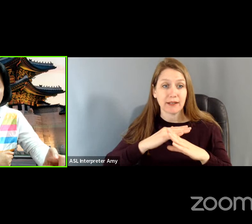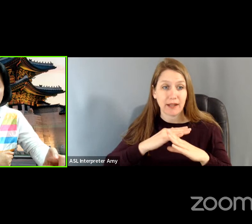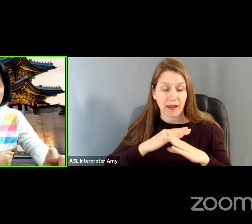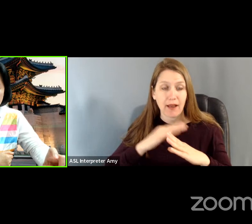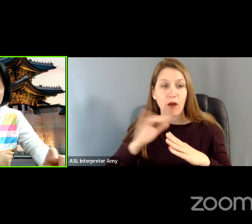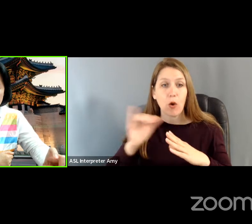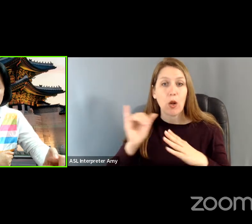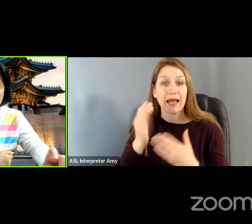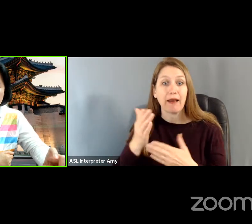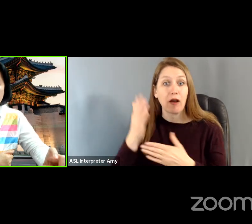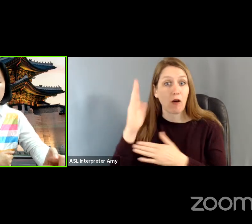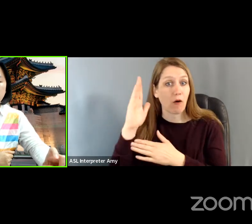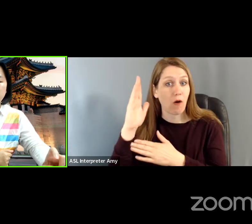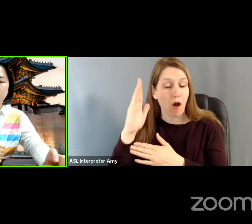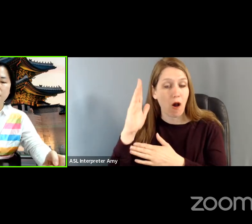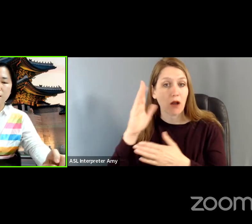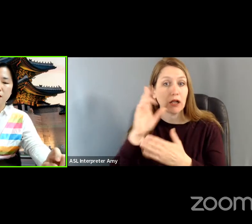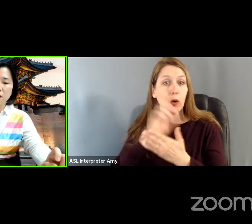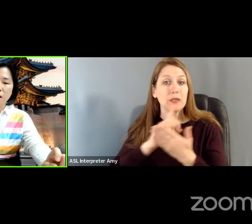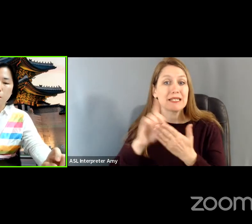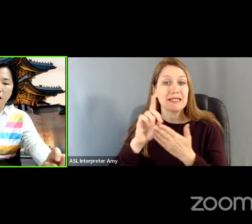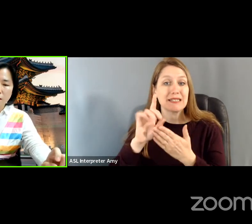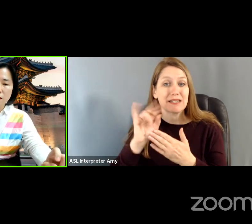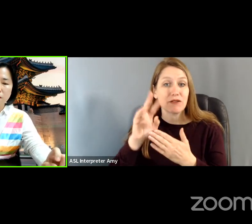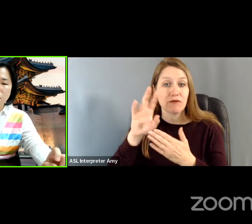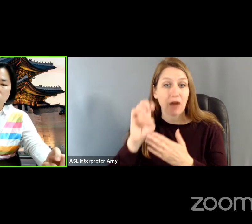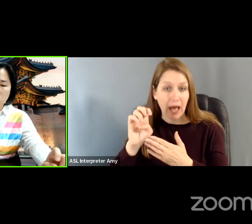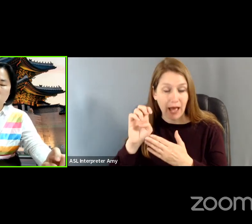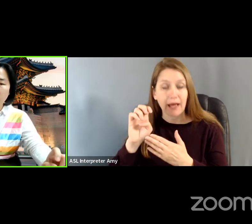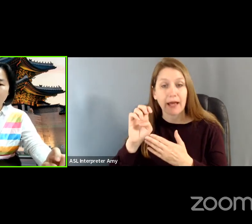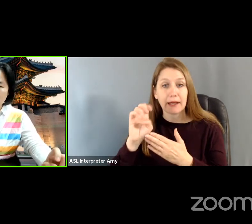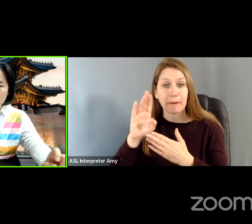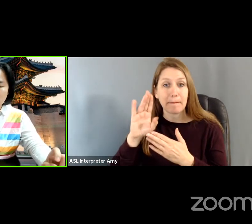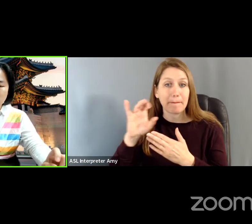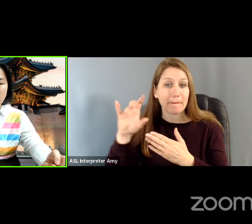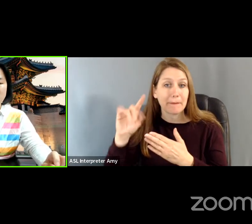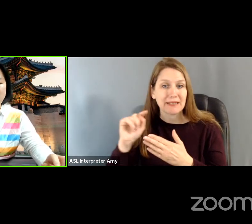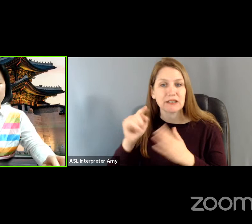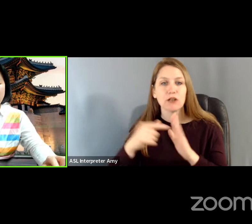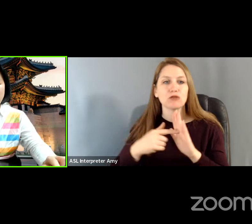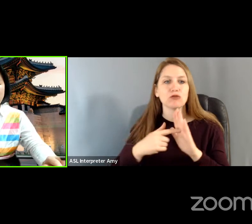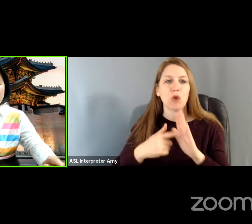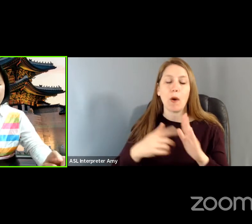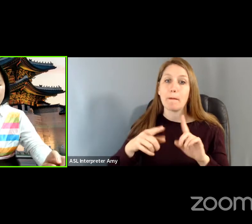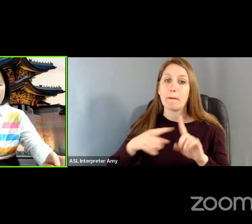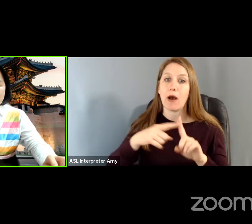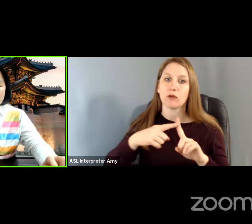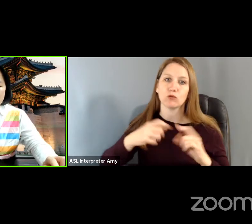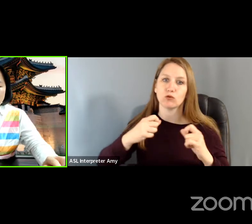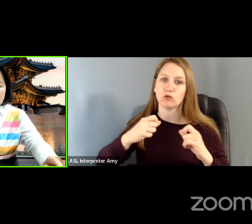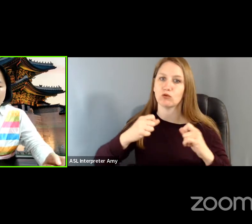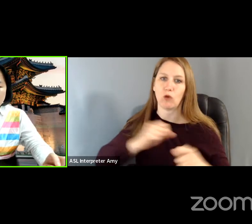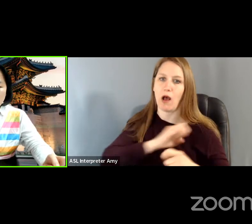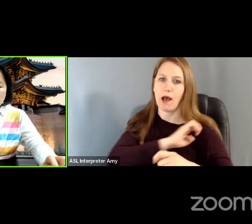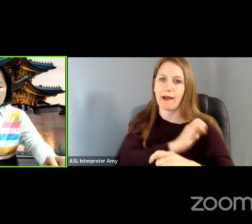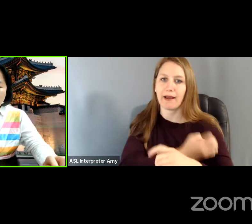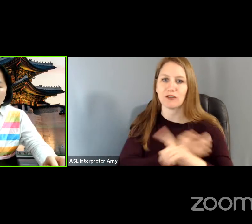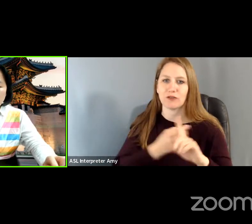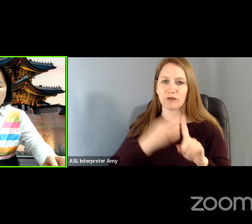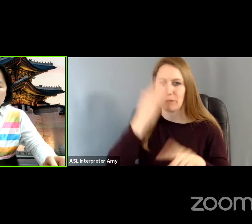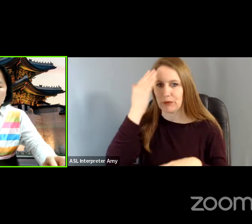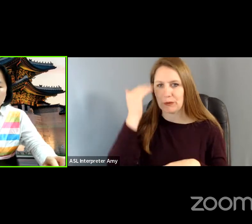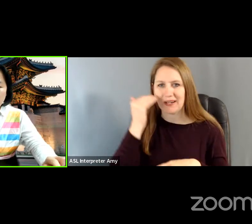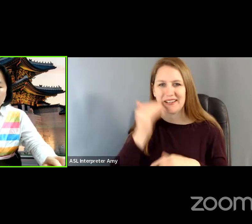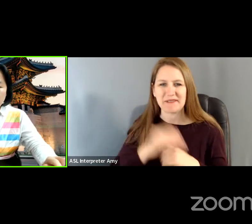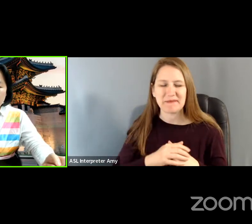a divine beast that symbolizes positive, strong energy of Korea. The mascot